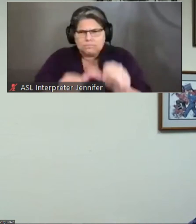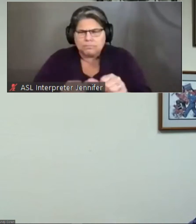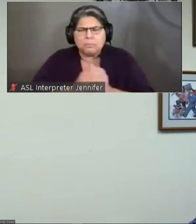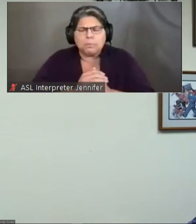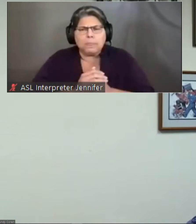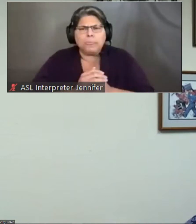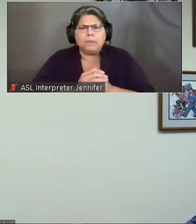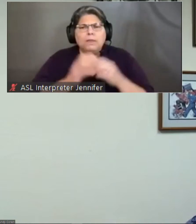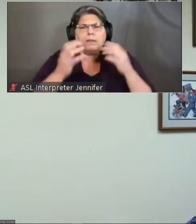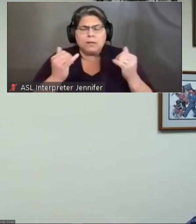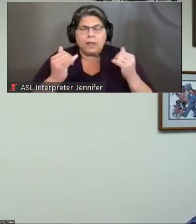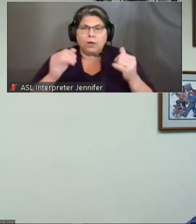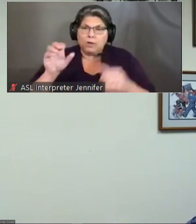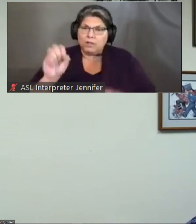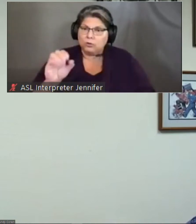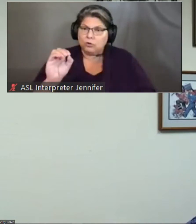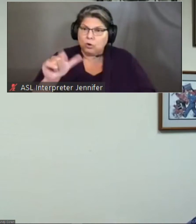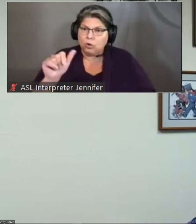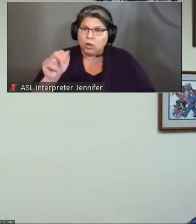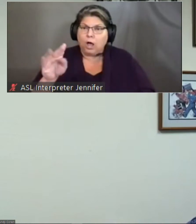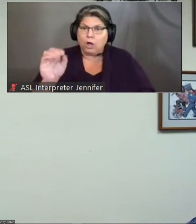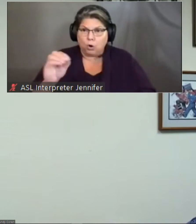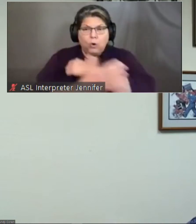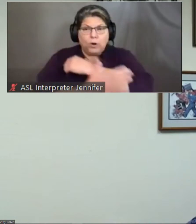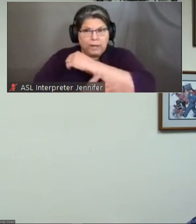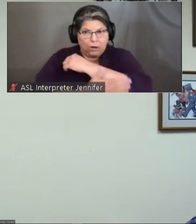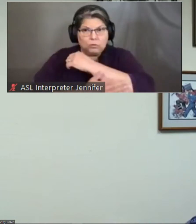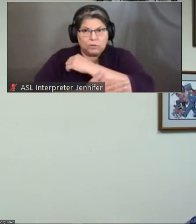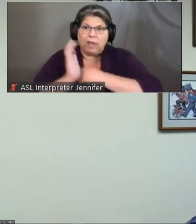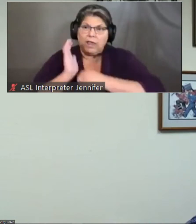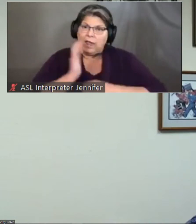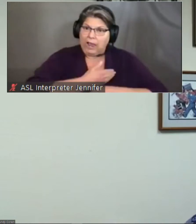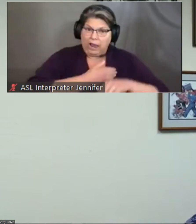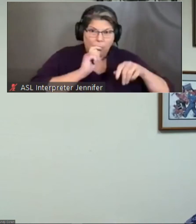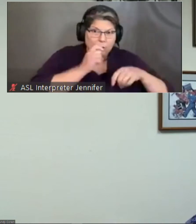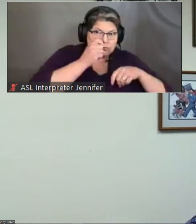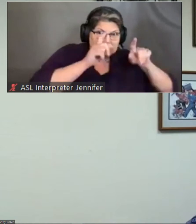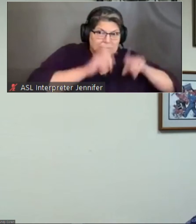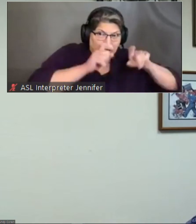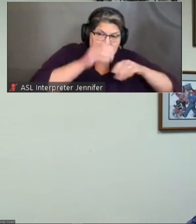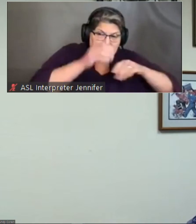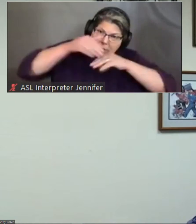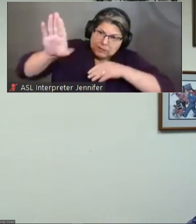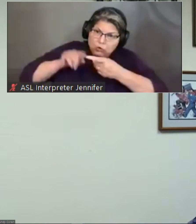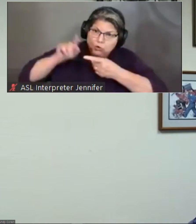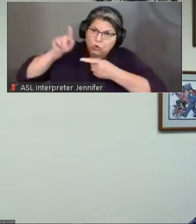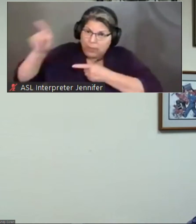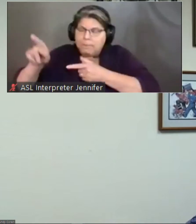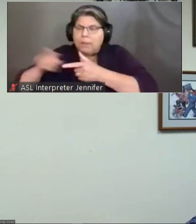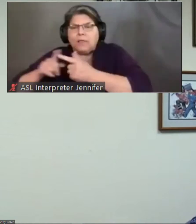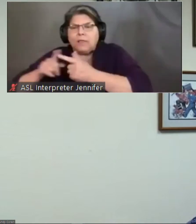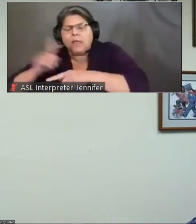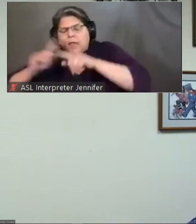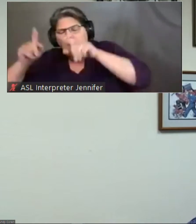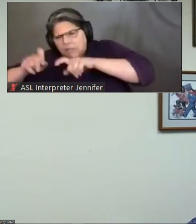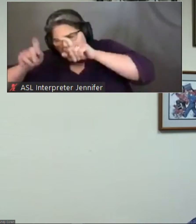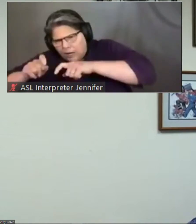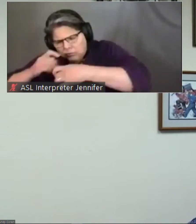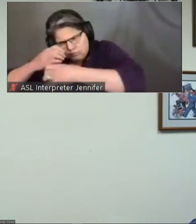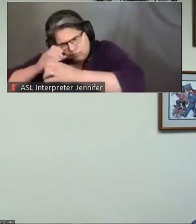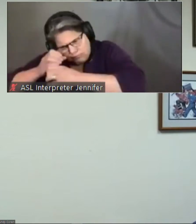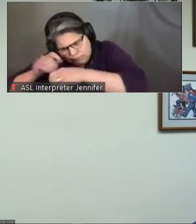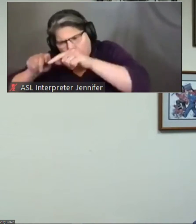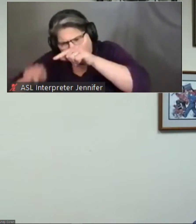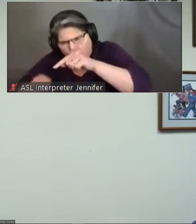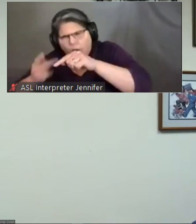at this time, and will arrange a program of regular whole genome testing for variants for our county